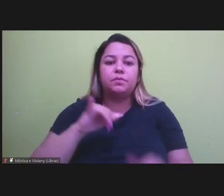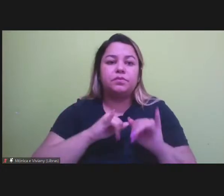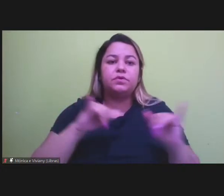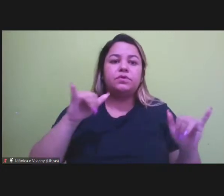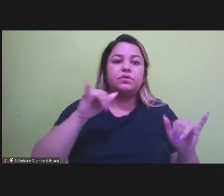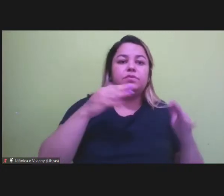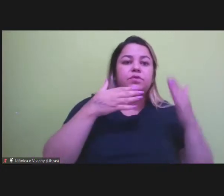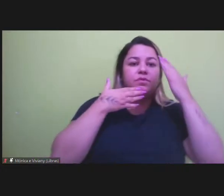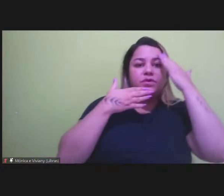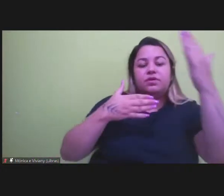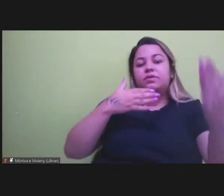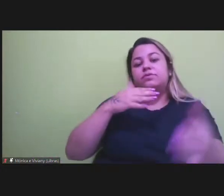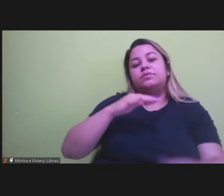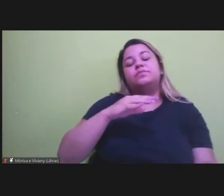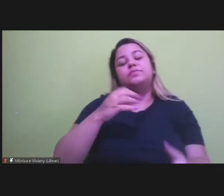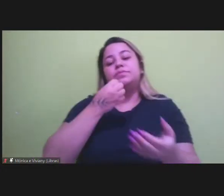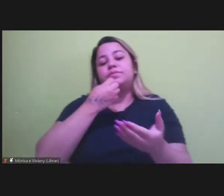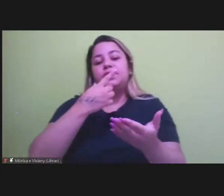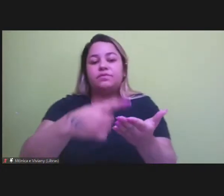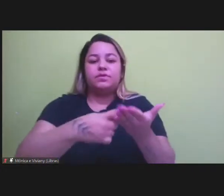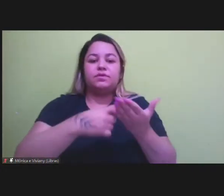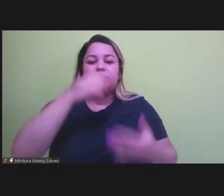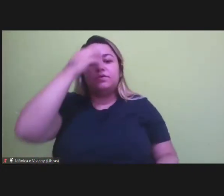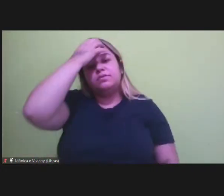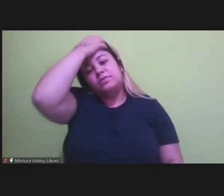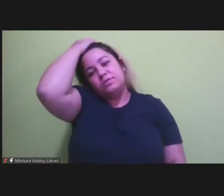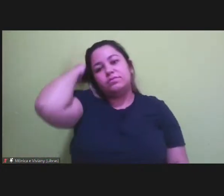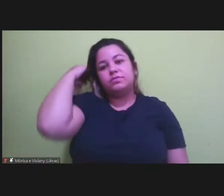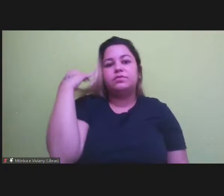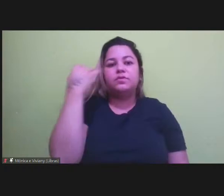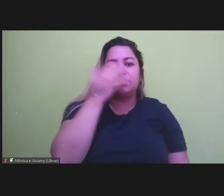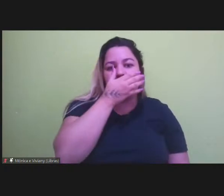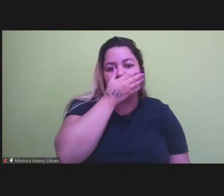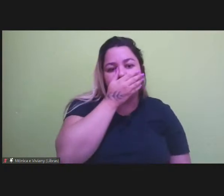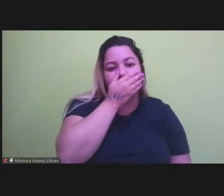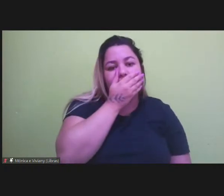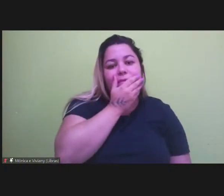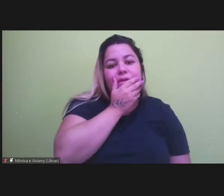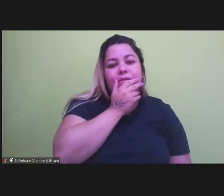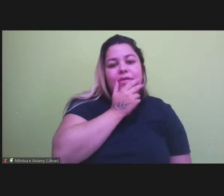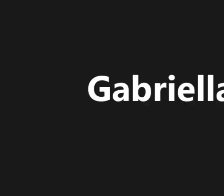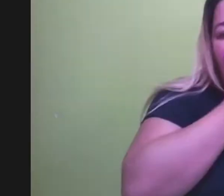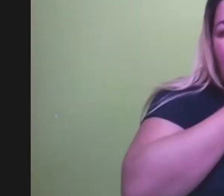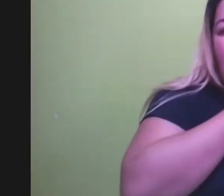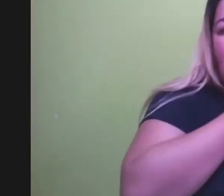minutes left, we're going to tell you. Thank you very much and welcome.